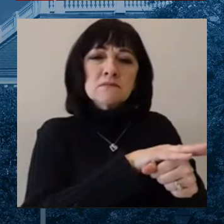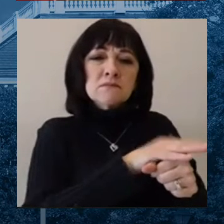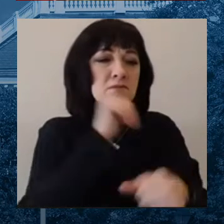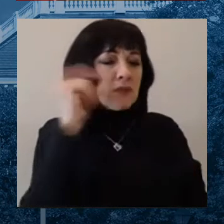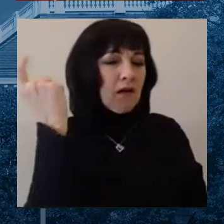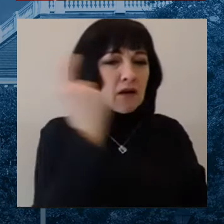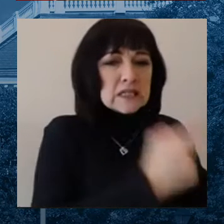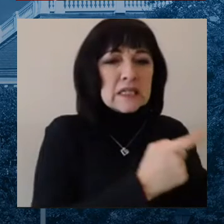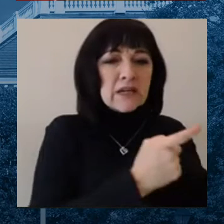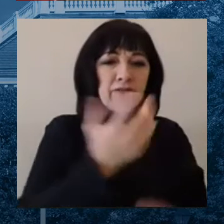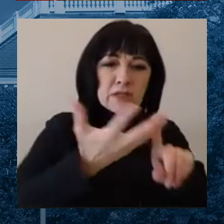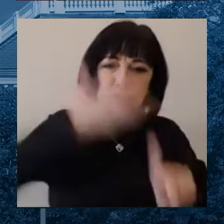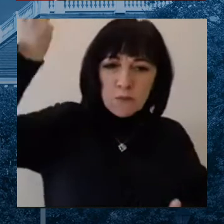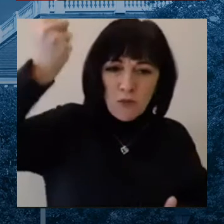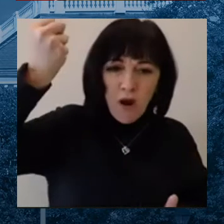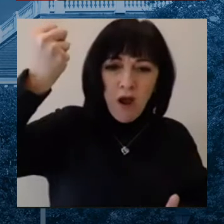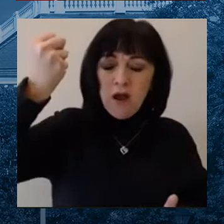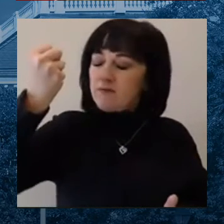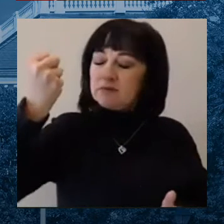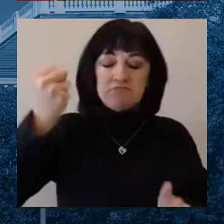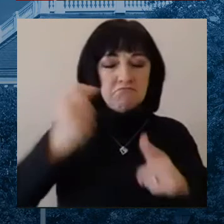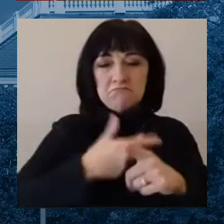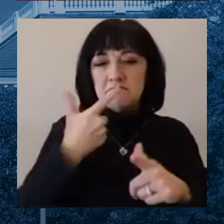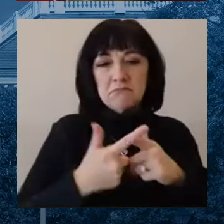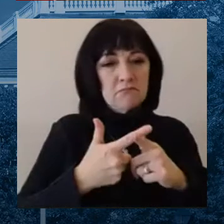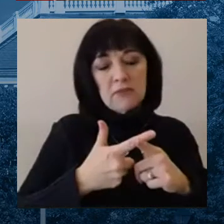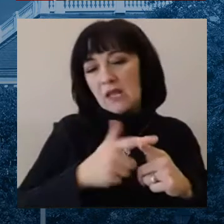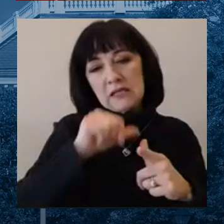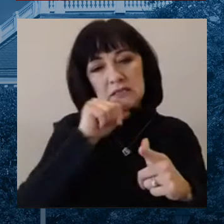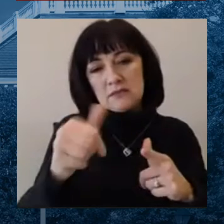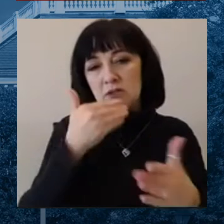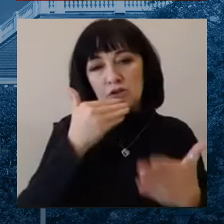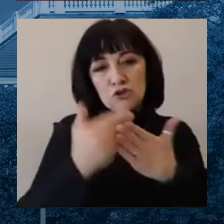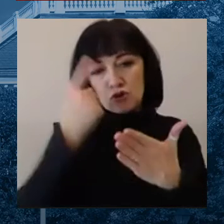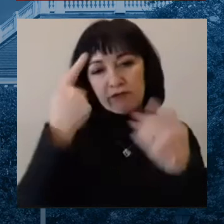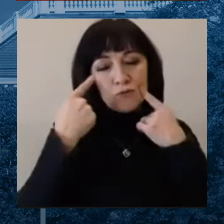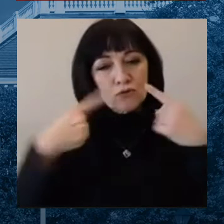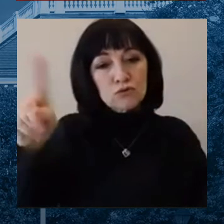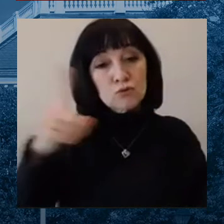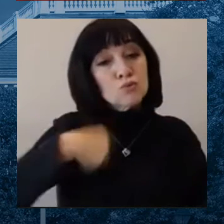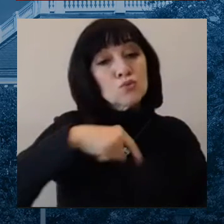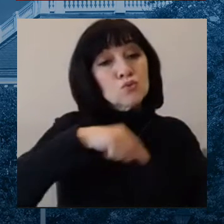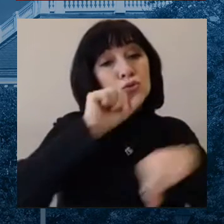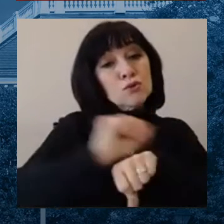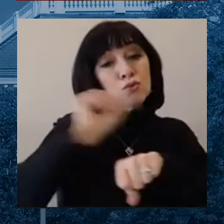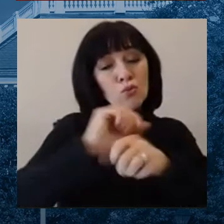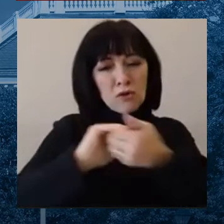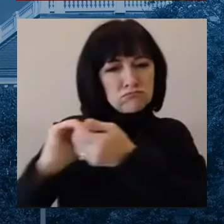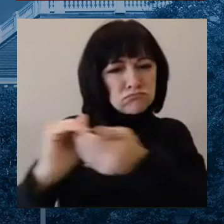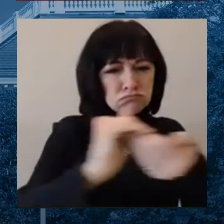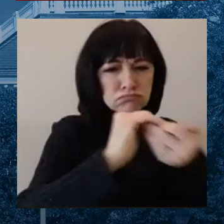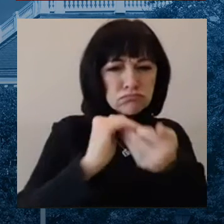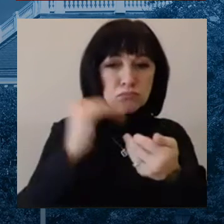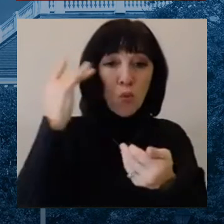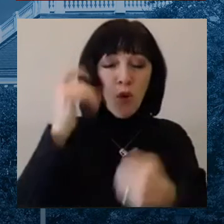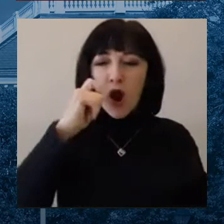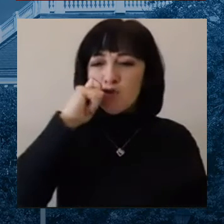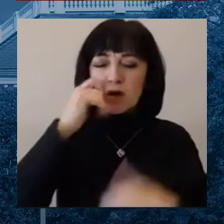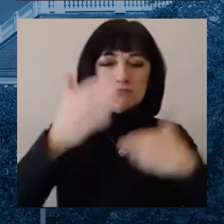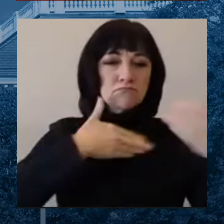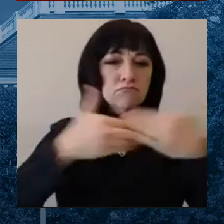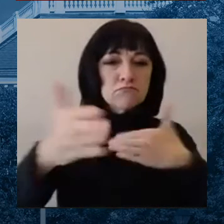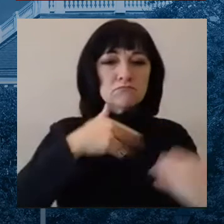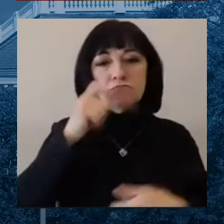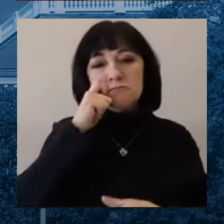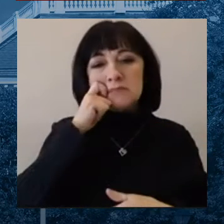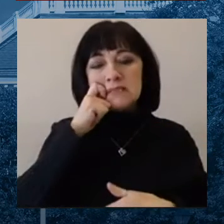nor property shall be safe. And so as we work with this Delaware Racial Justice Collaborative, we want to make